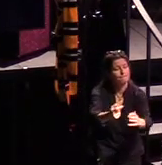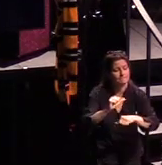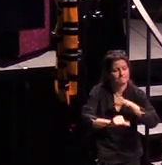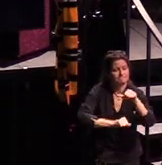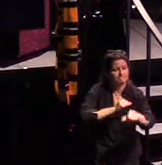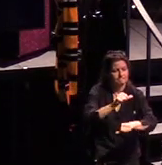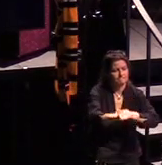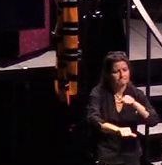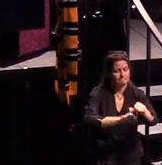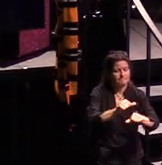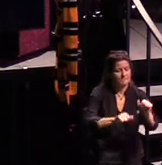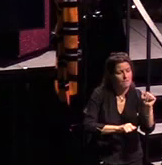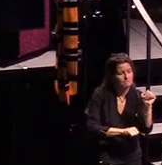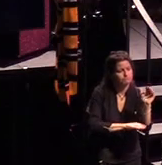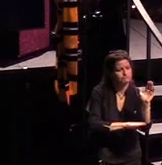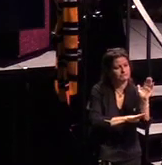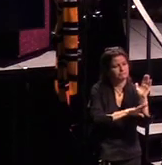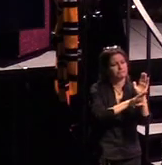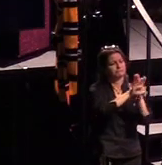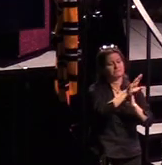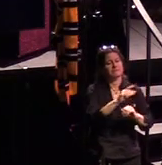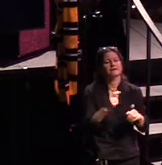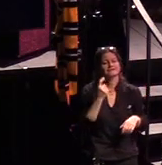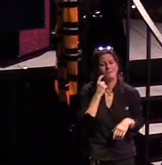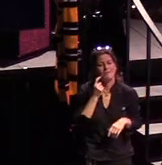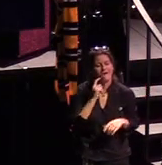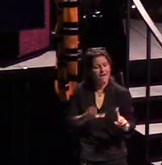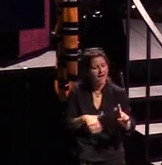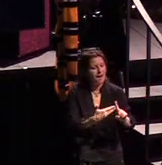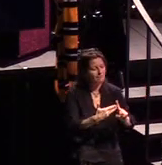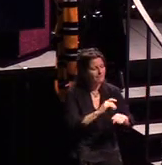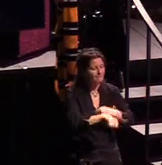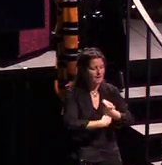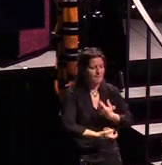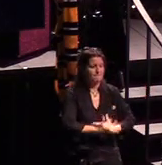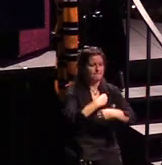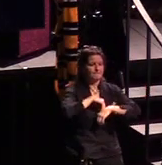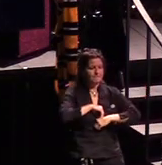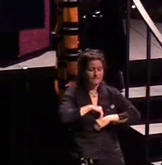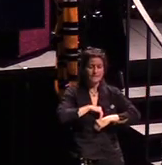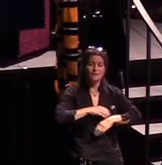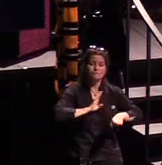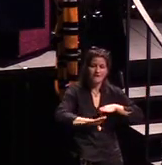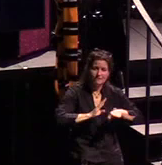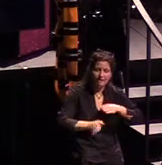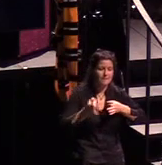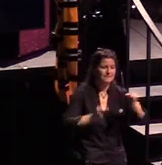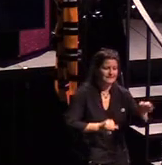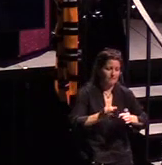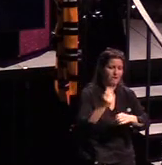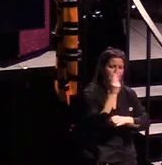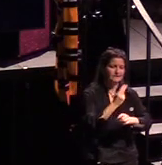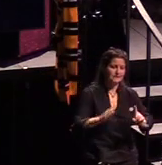simple yet radical aim informs our practical political and artistic approach